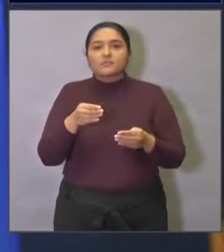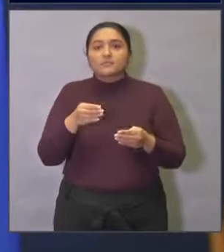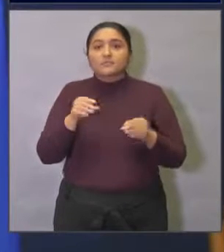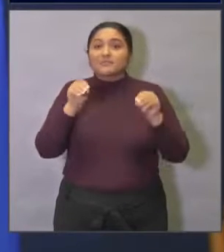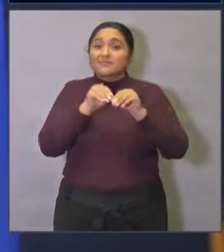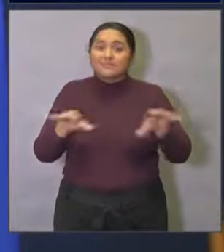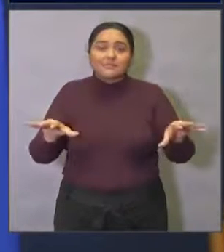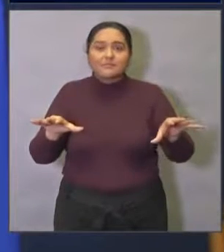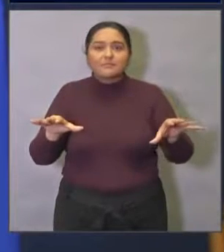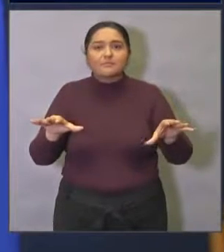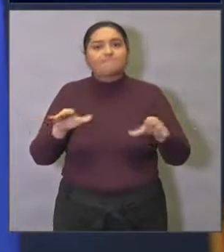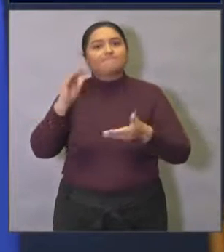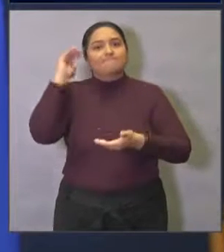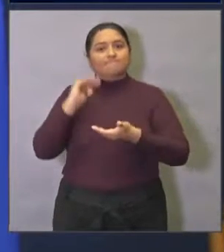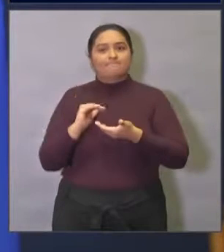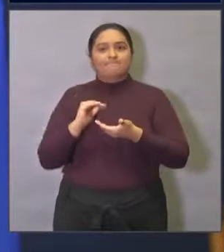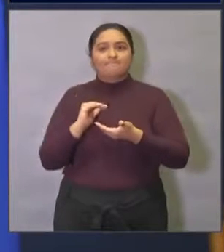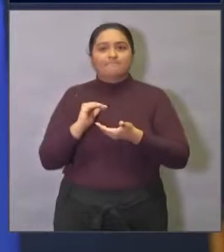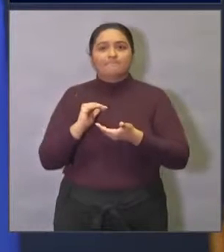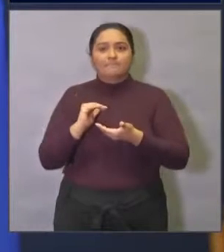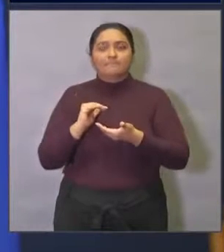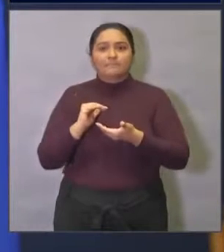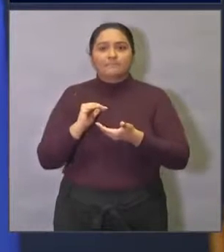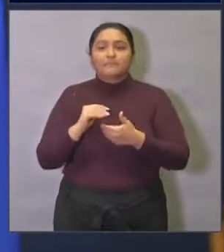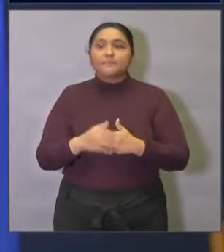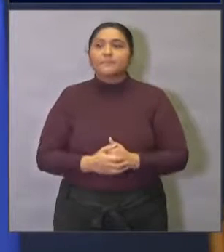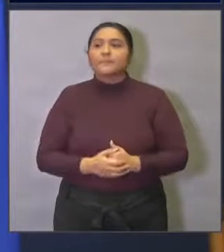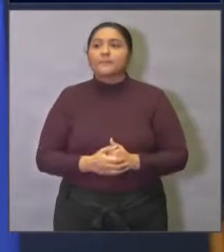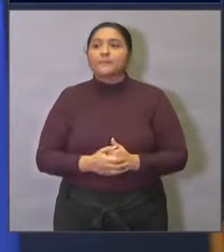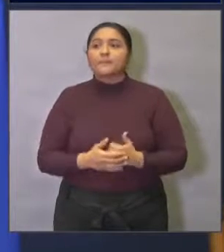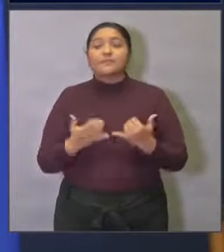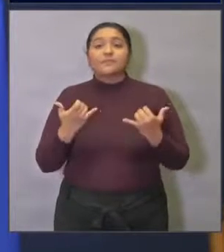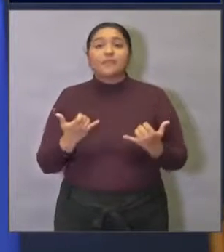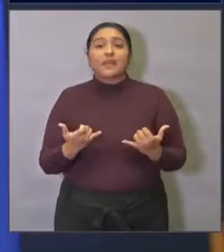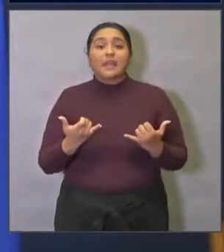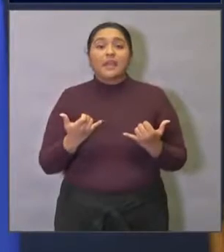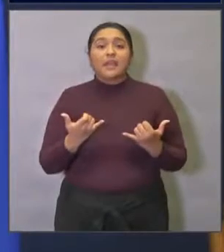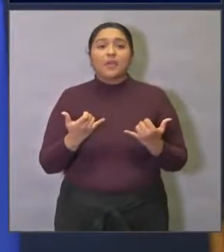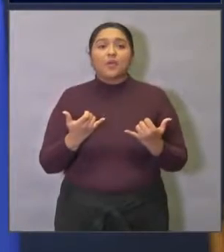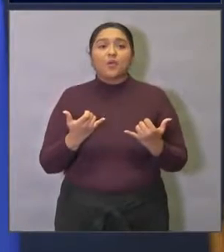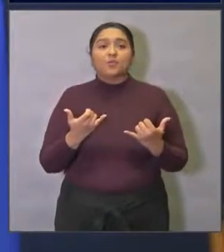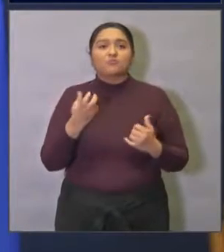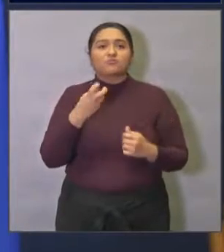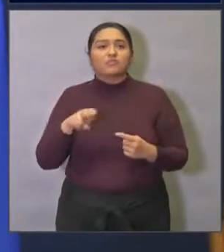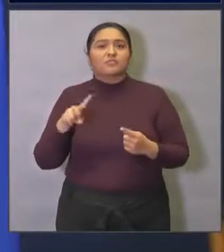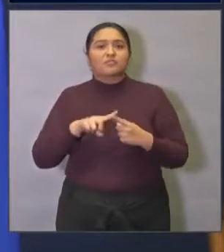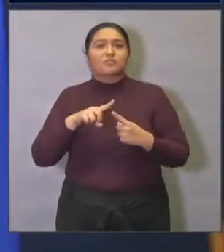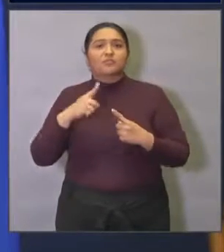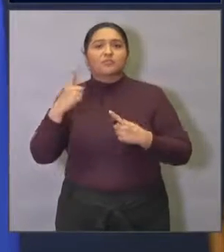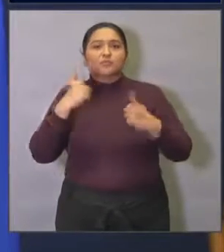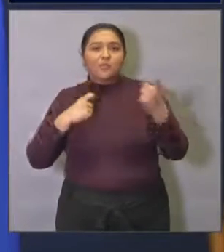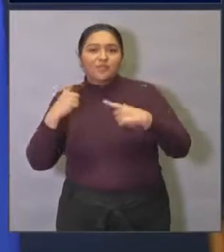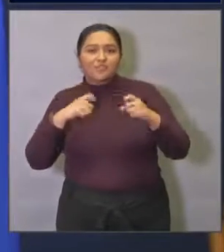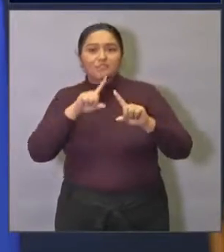transmission of COVID-19. With that, I would like to transition to our question and answer session.